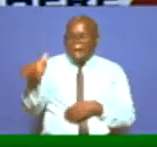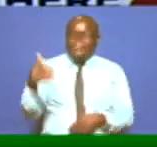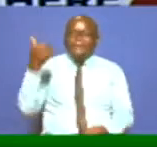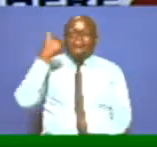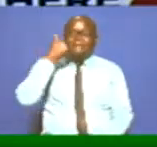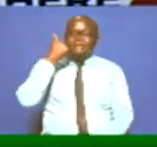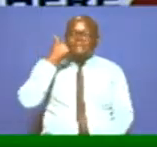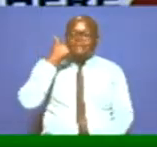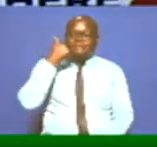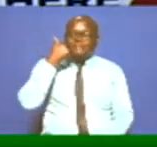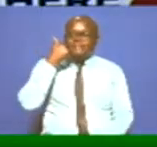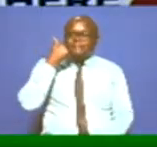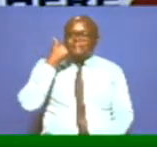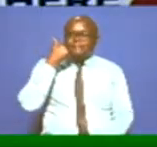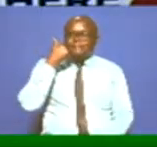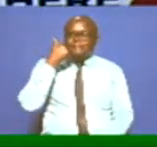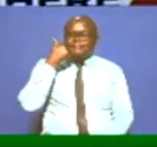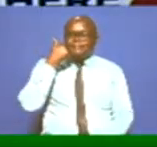Trasmonosias.